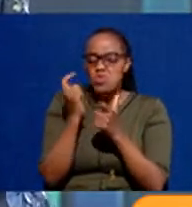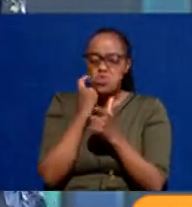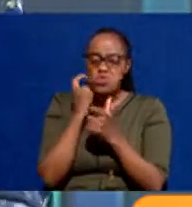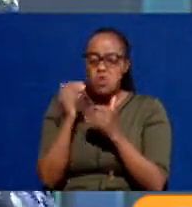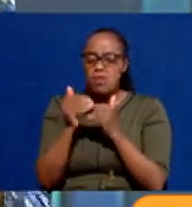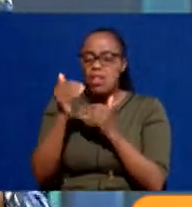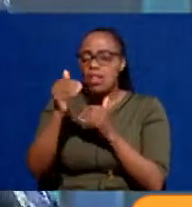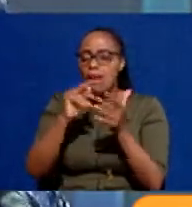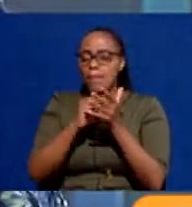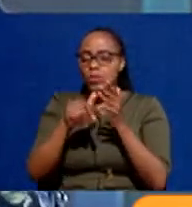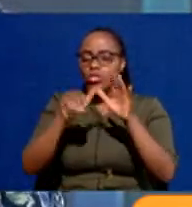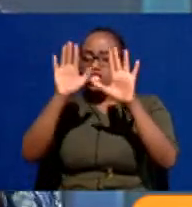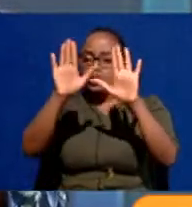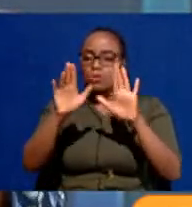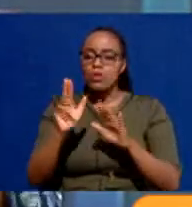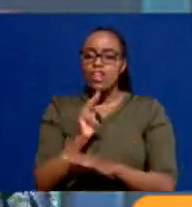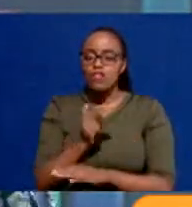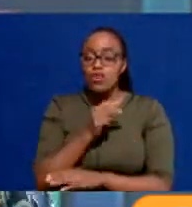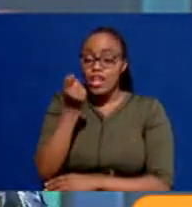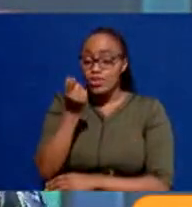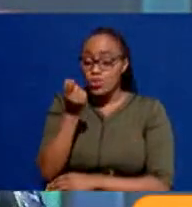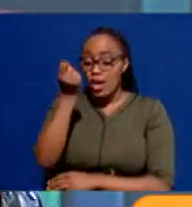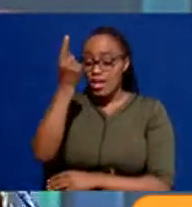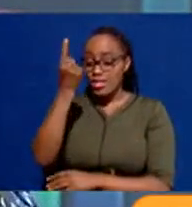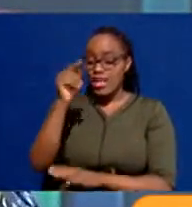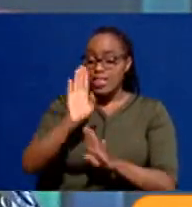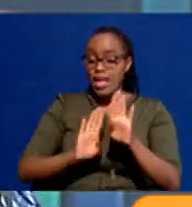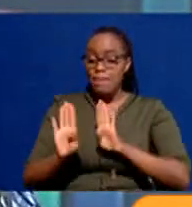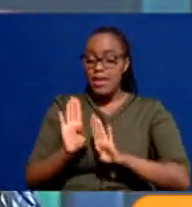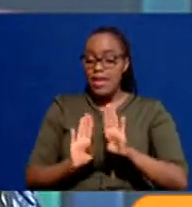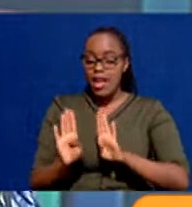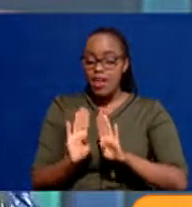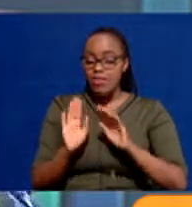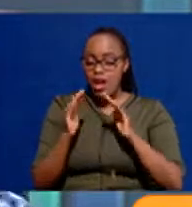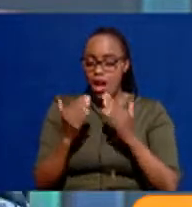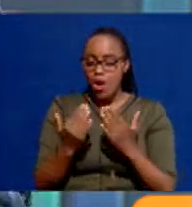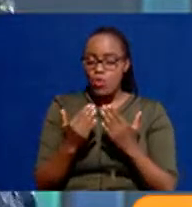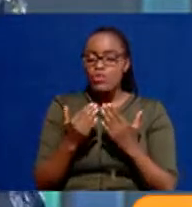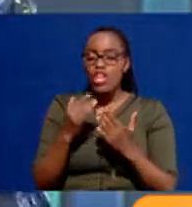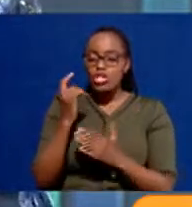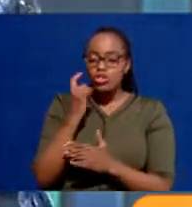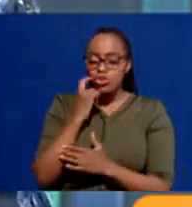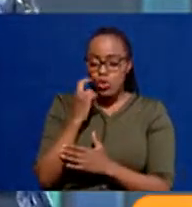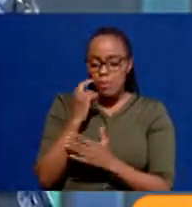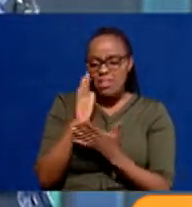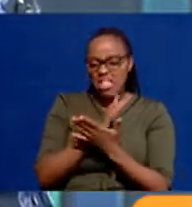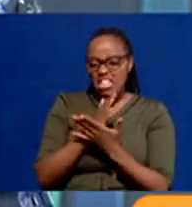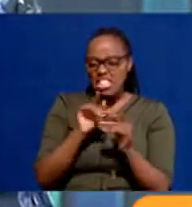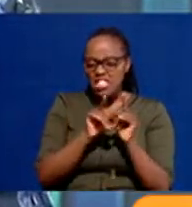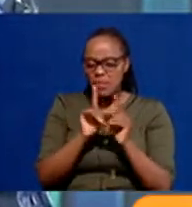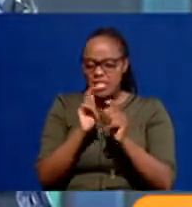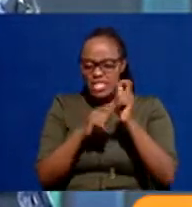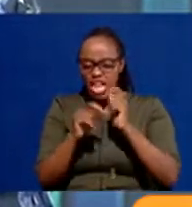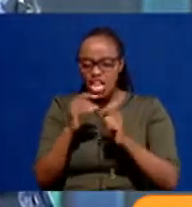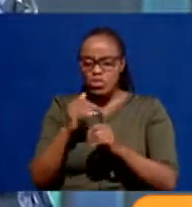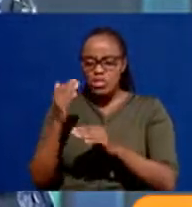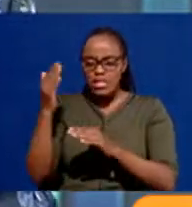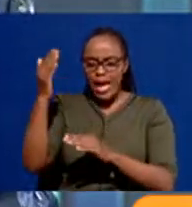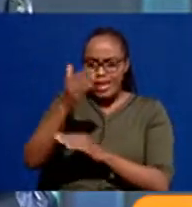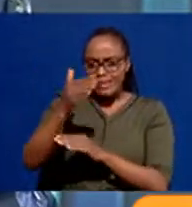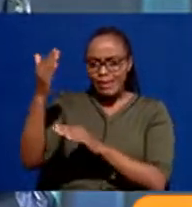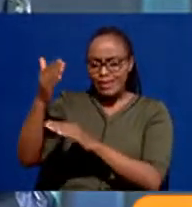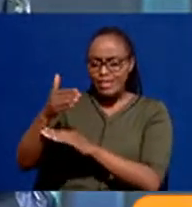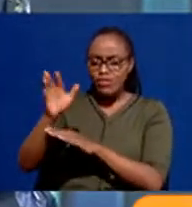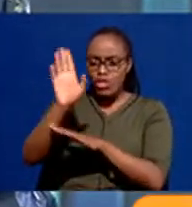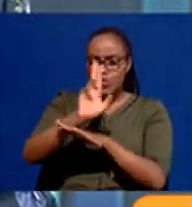away. So it's important for us to also understand the behavior of the retail sector for us to be able to apply